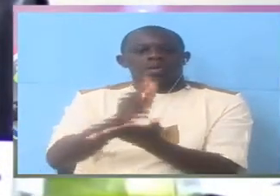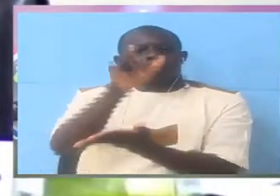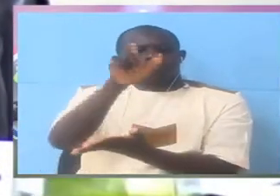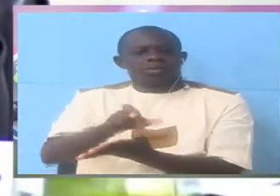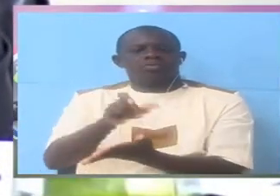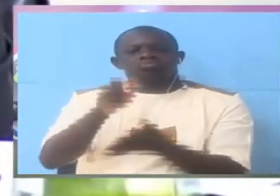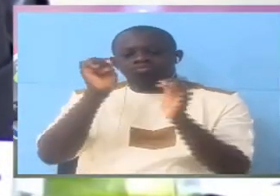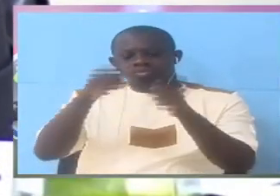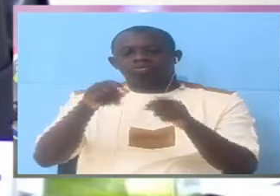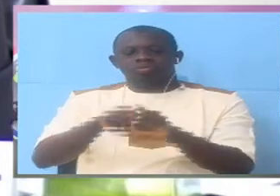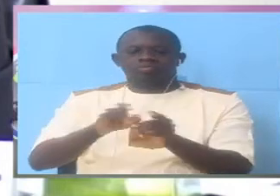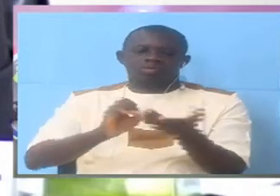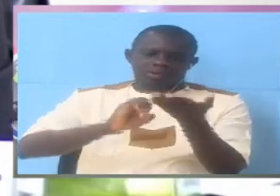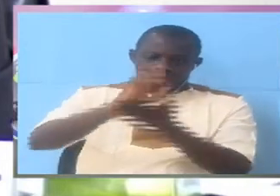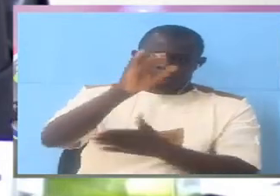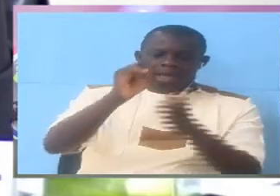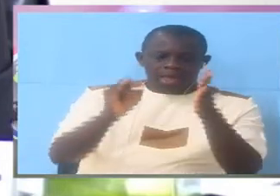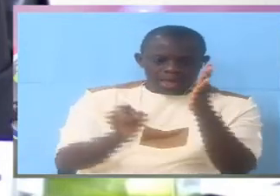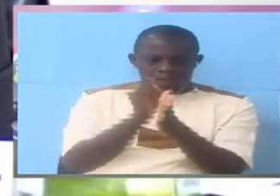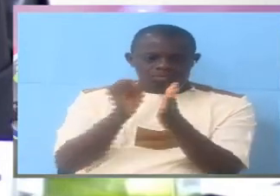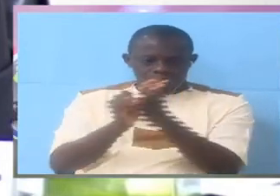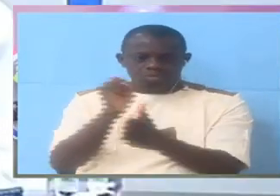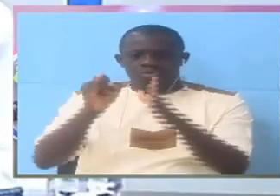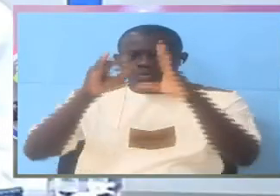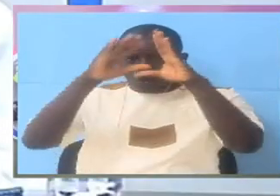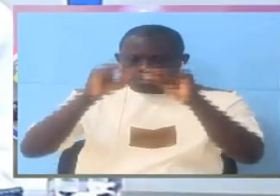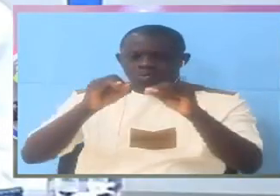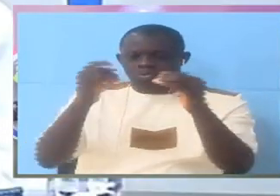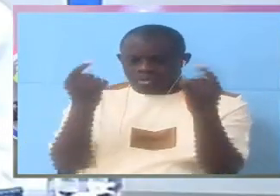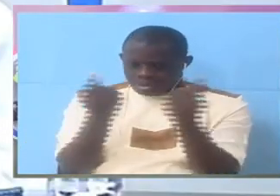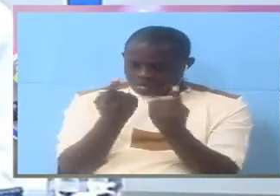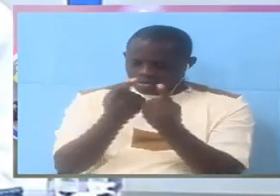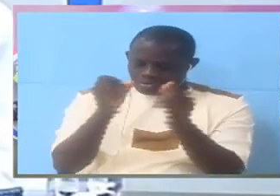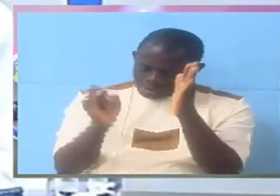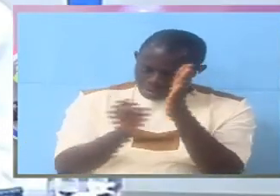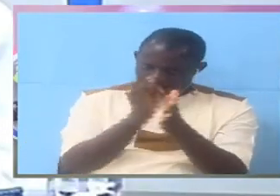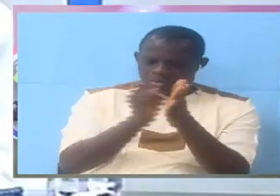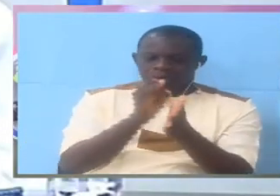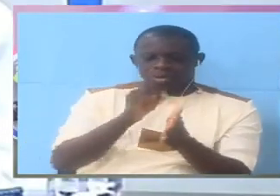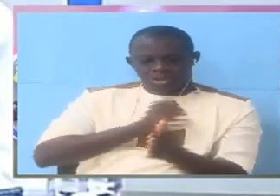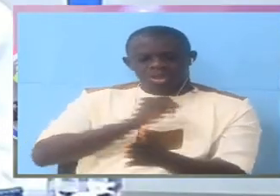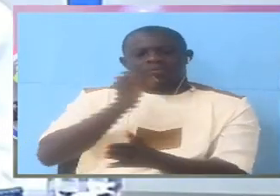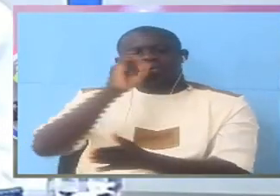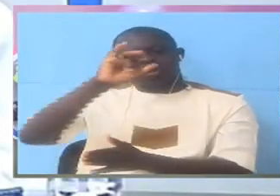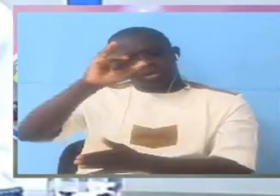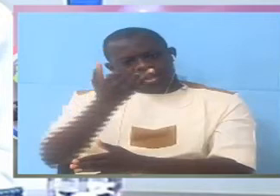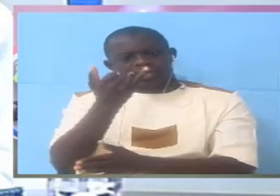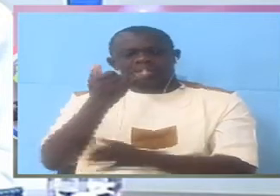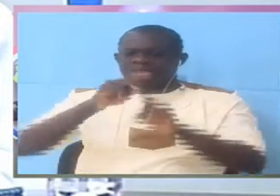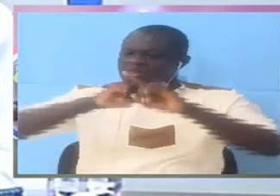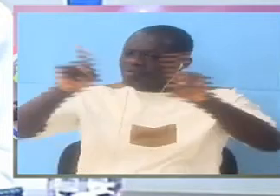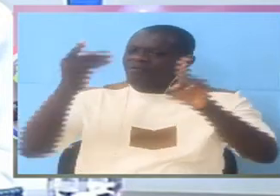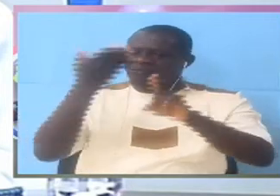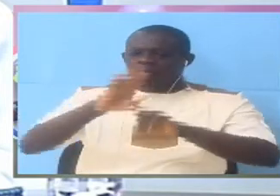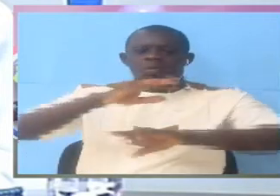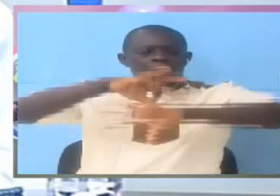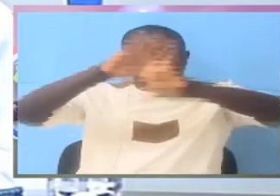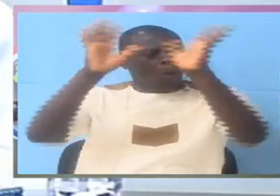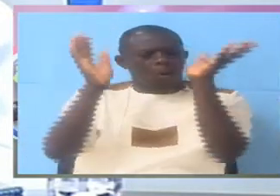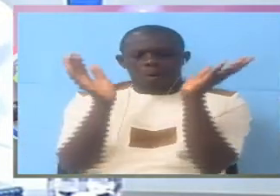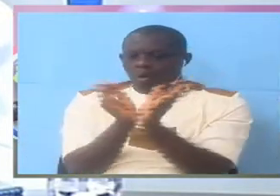matters to be investigated? Yes. Exactly. This is different from all the answers you had given